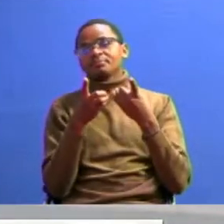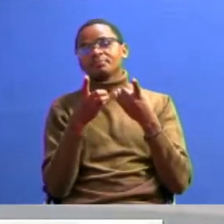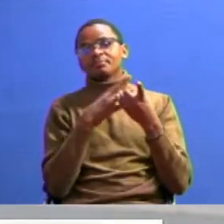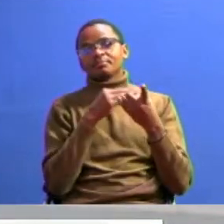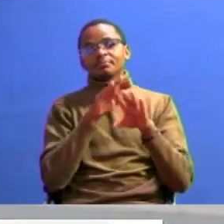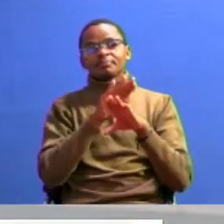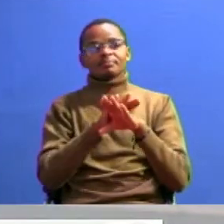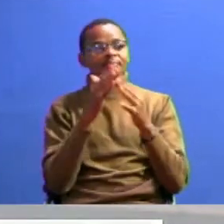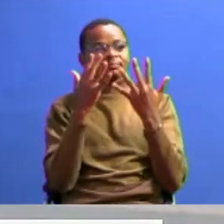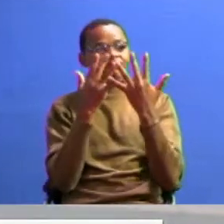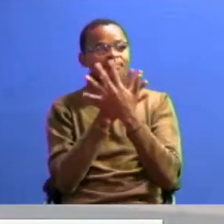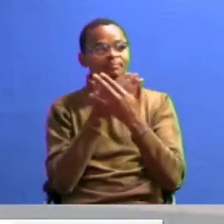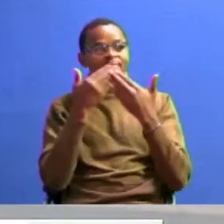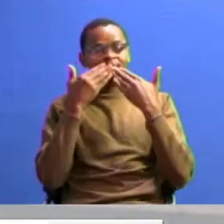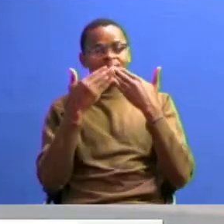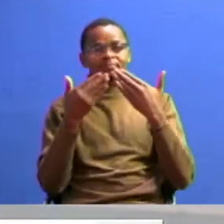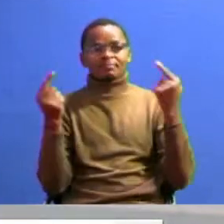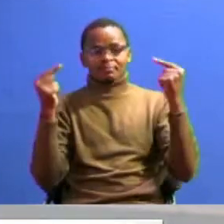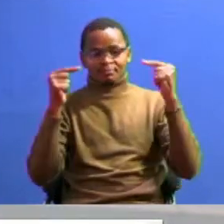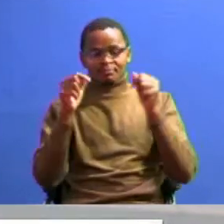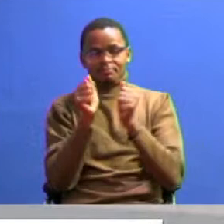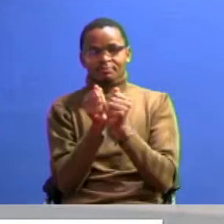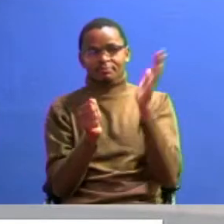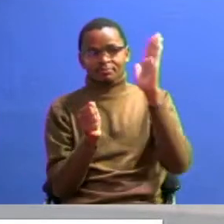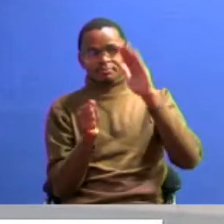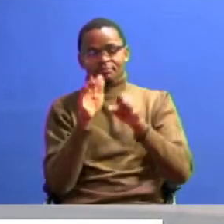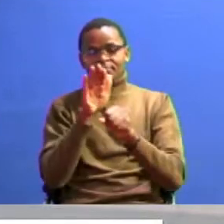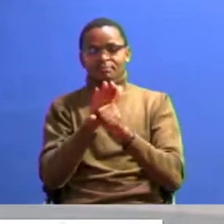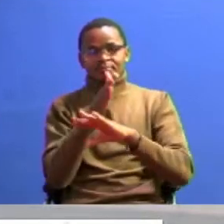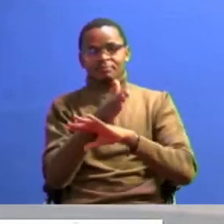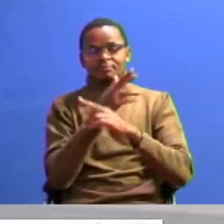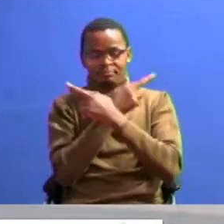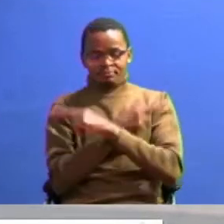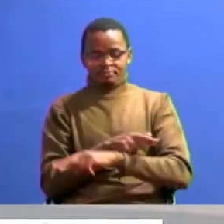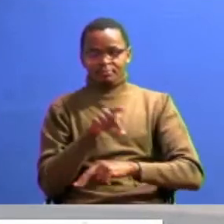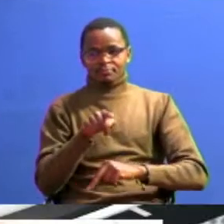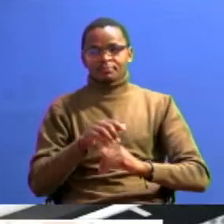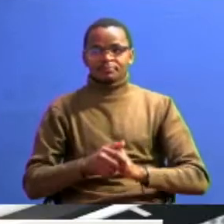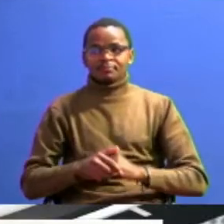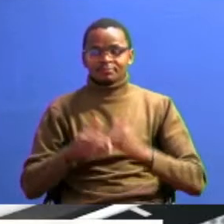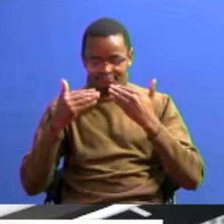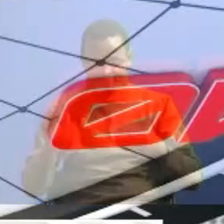yourself a good night, and thank you for coming through. We'll be back with more after this break.